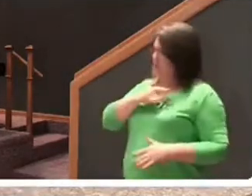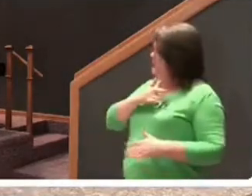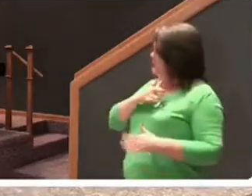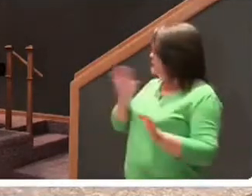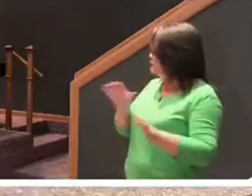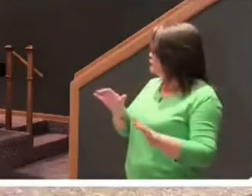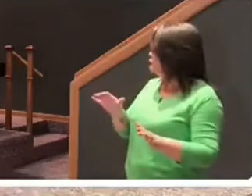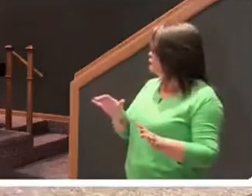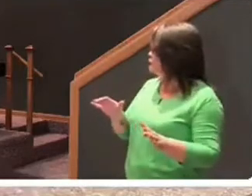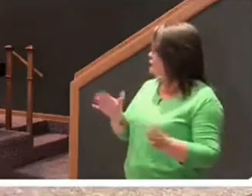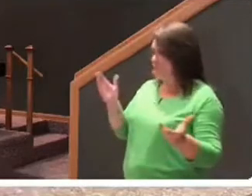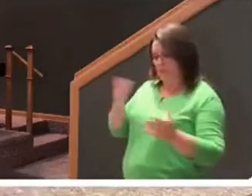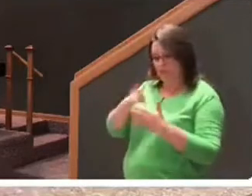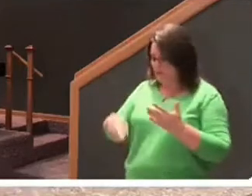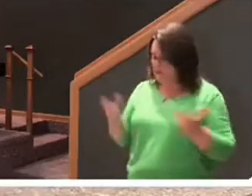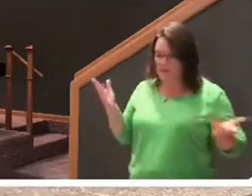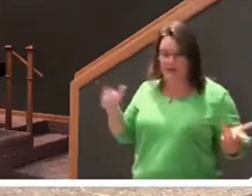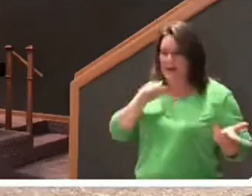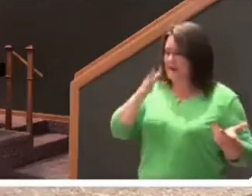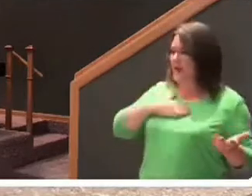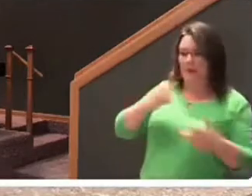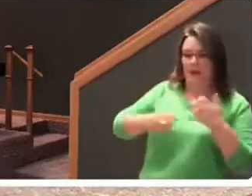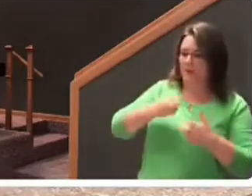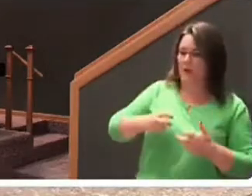and results of it, that's not my